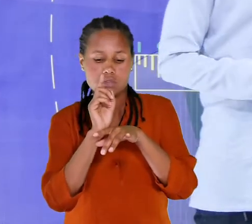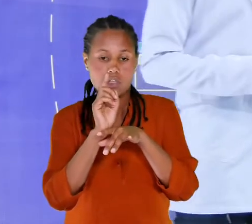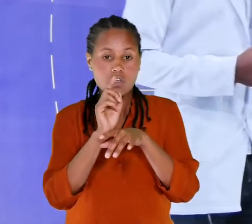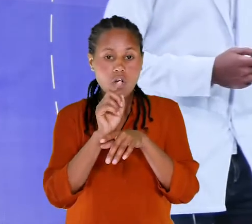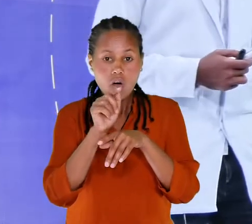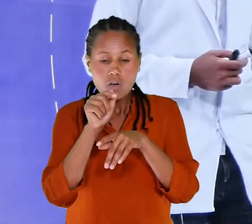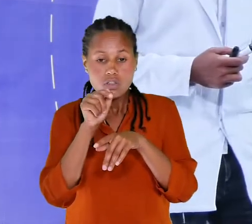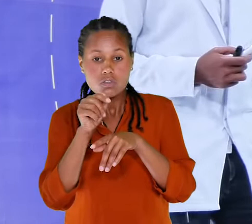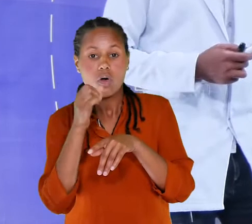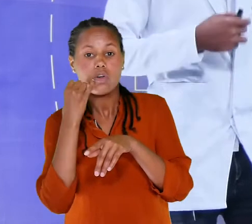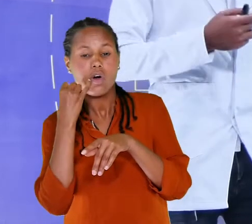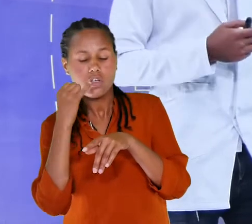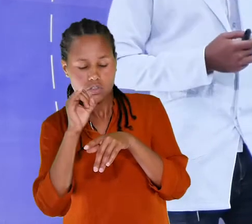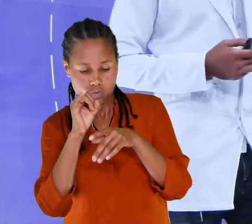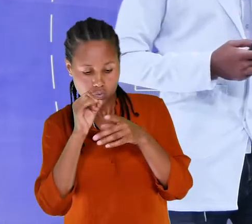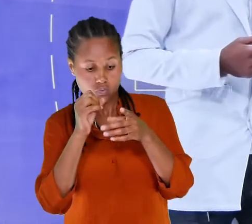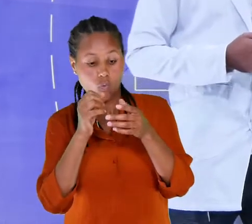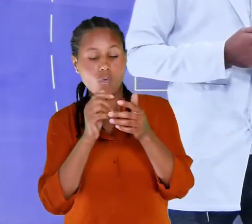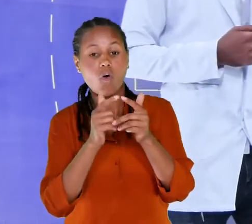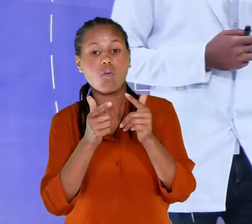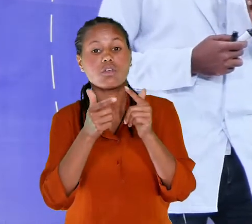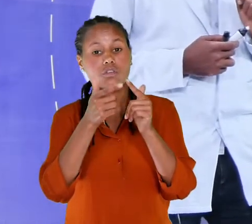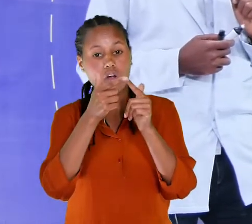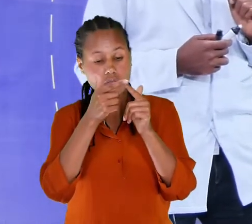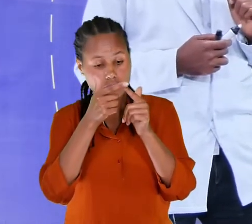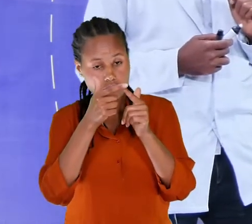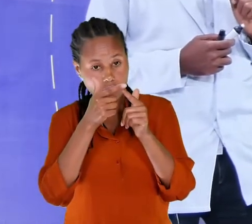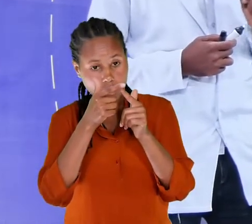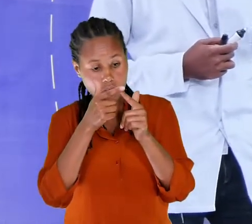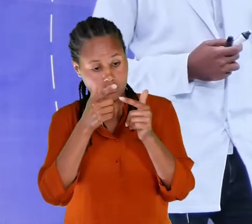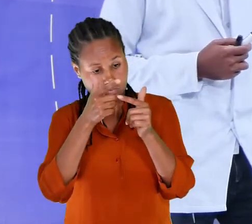It is followed by blank.